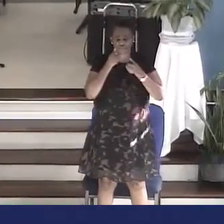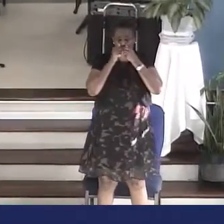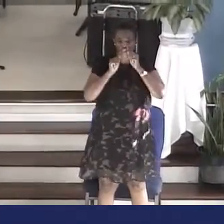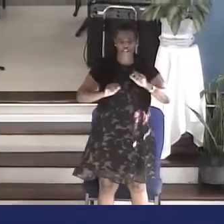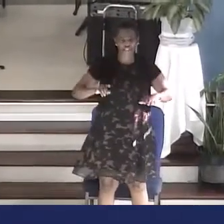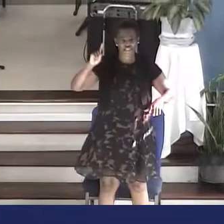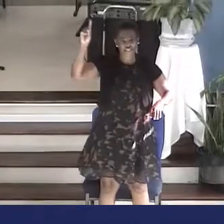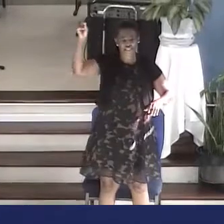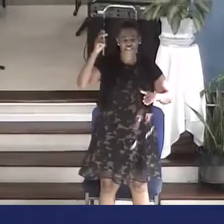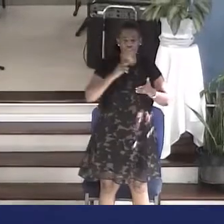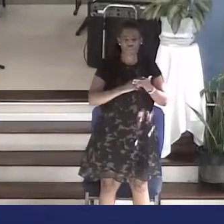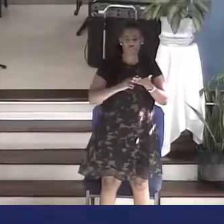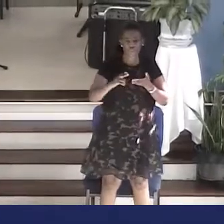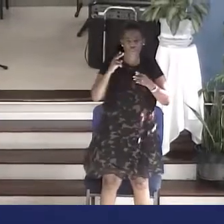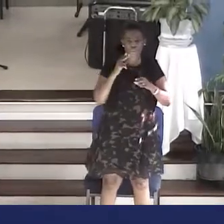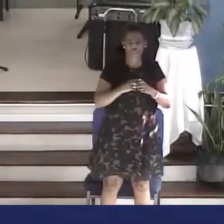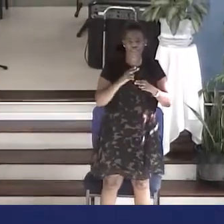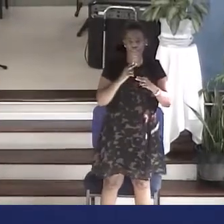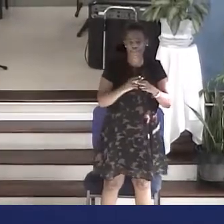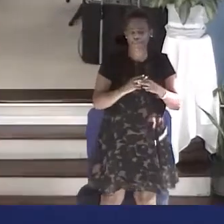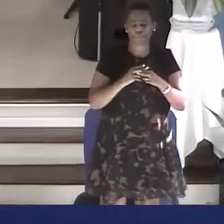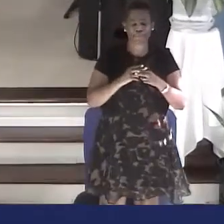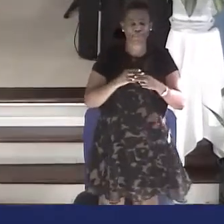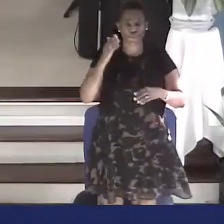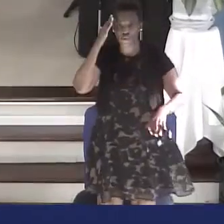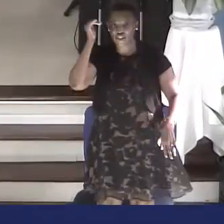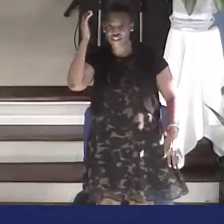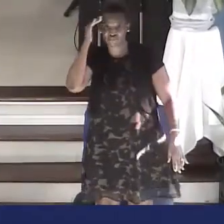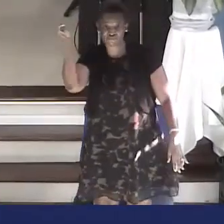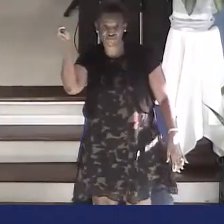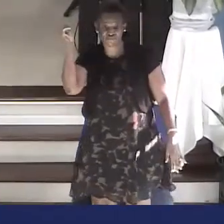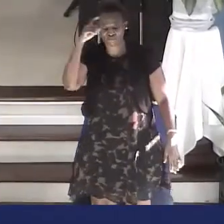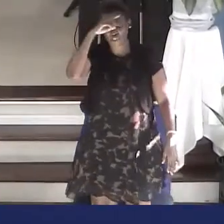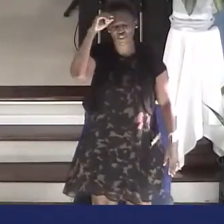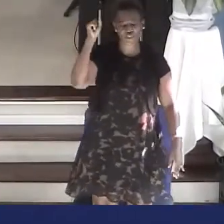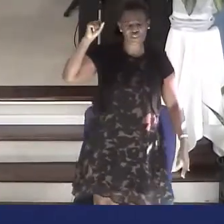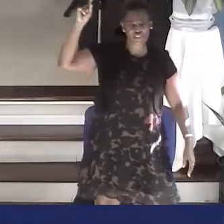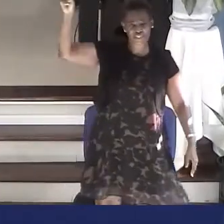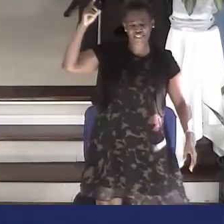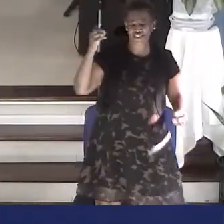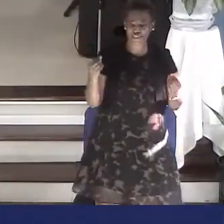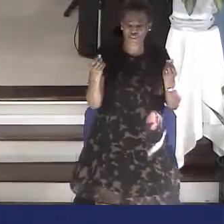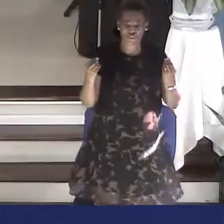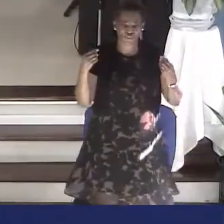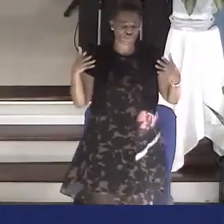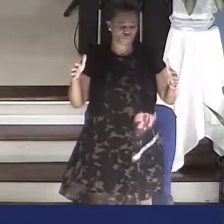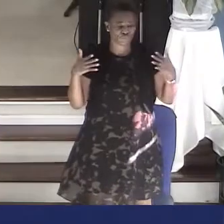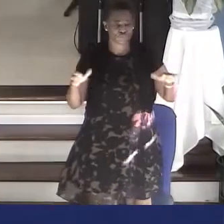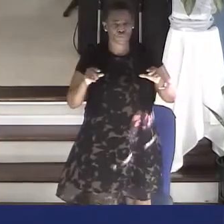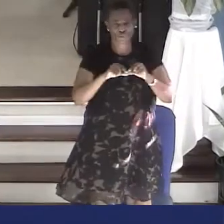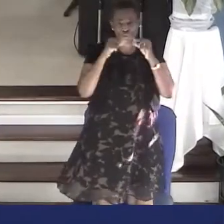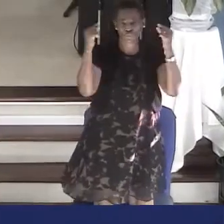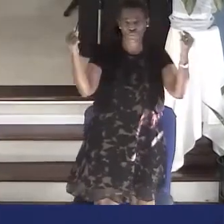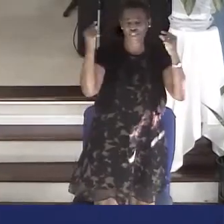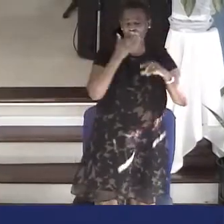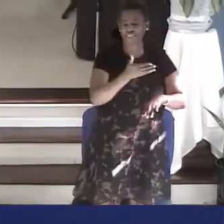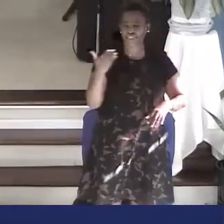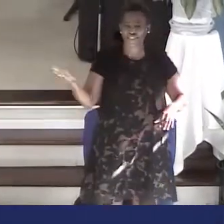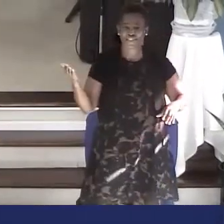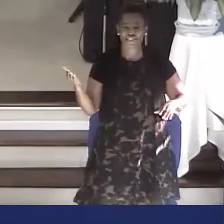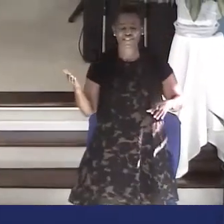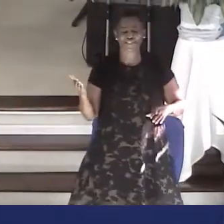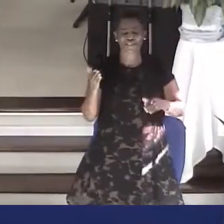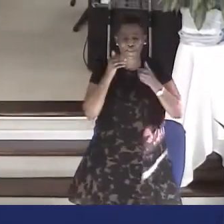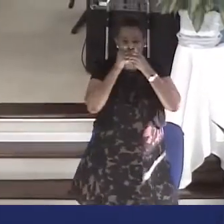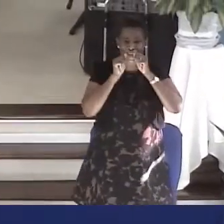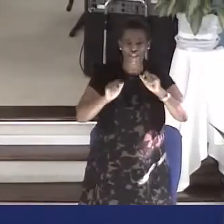that? Because he has done great things. Amen? Amen. Praise the Lord. We big up the name of Christ this morning as we